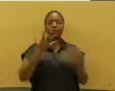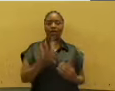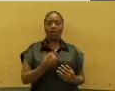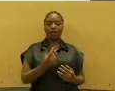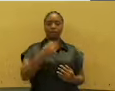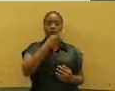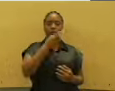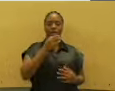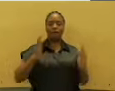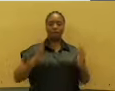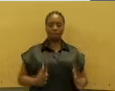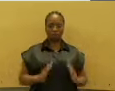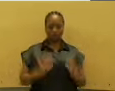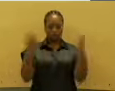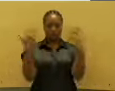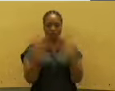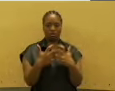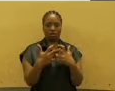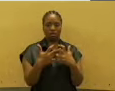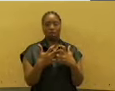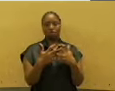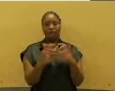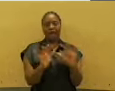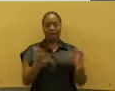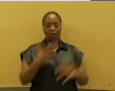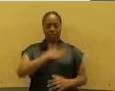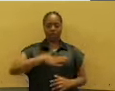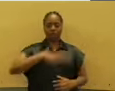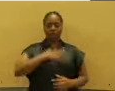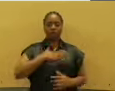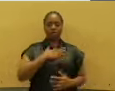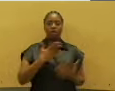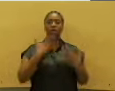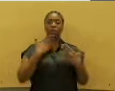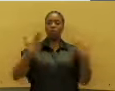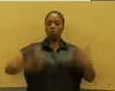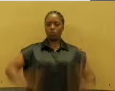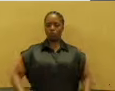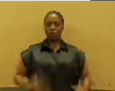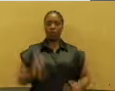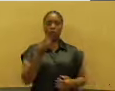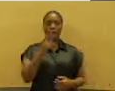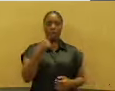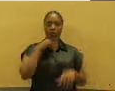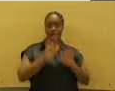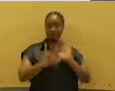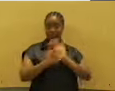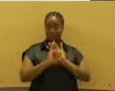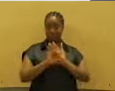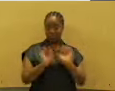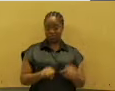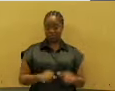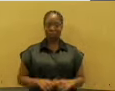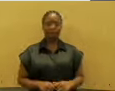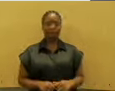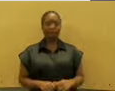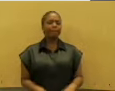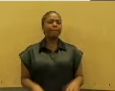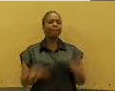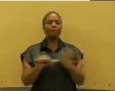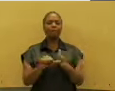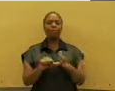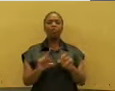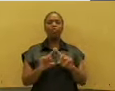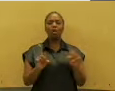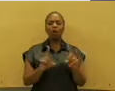get their bodies to fit, you know, how they feel about who they are or how they identify. So it's really important, it's not a